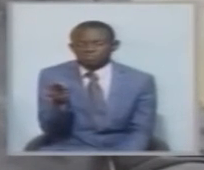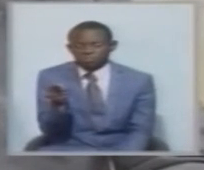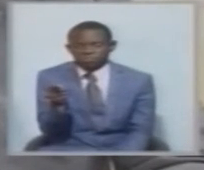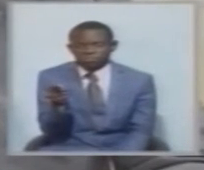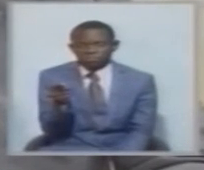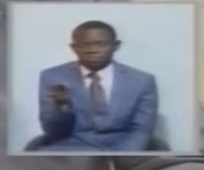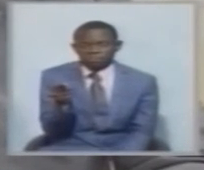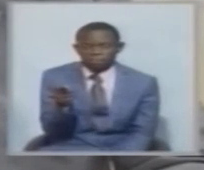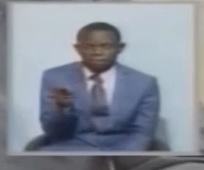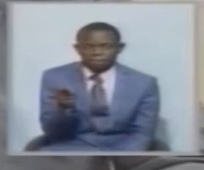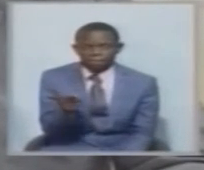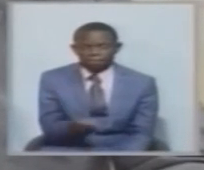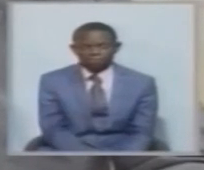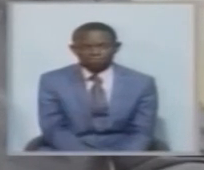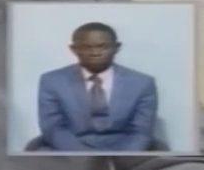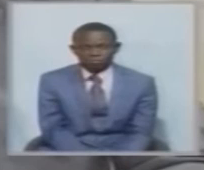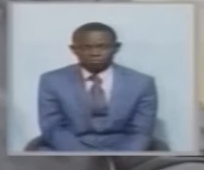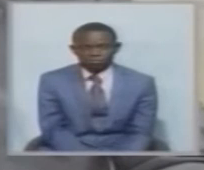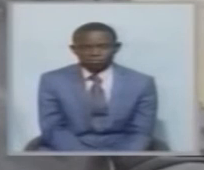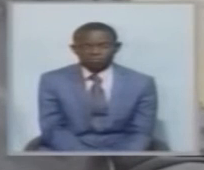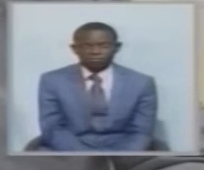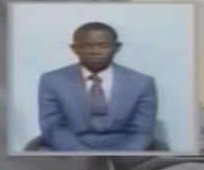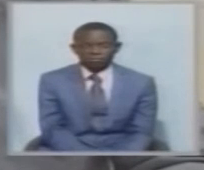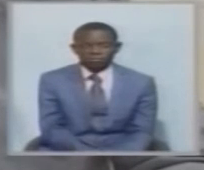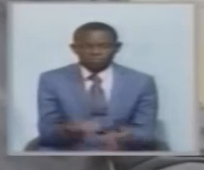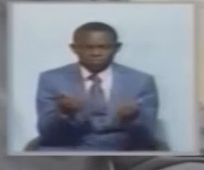people who will be attending the meetings. So